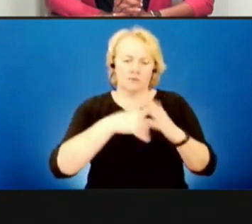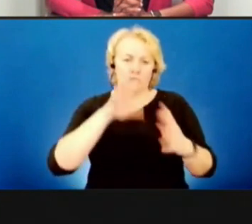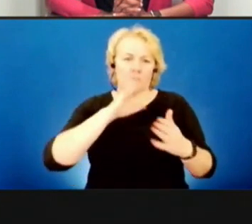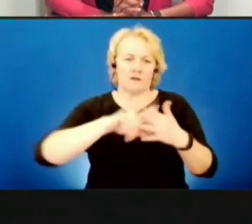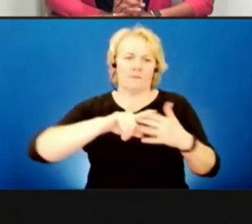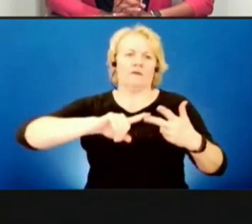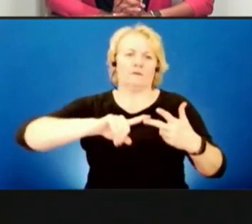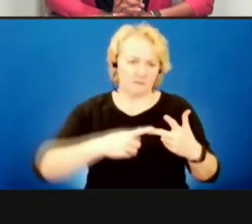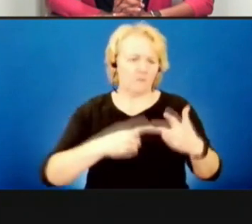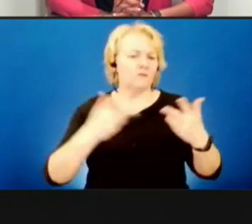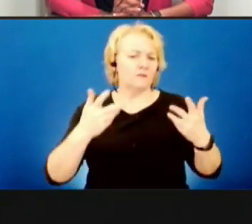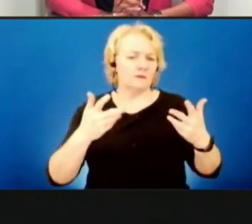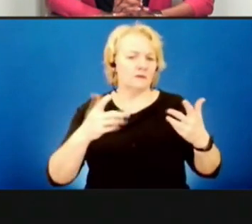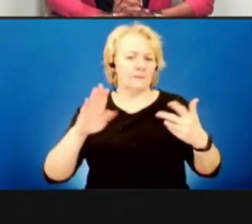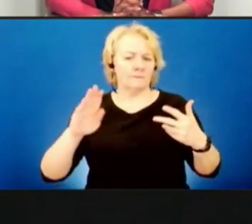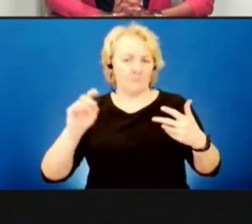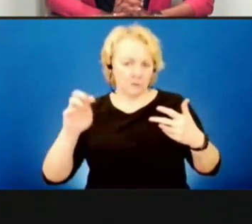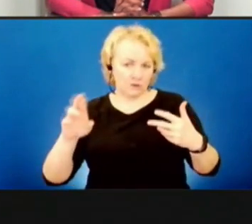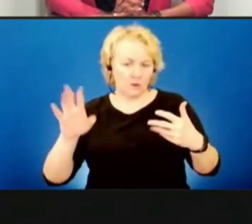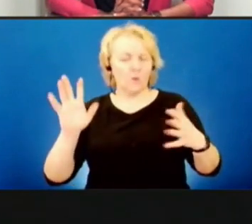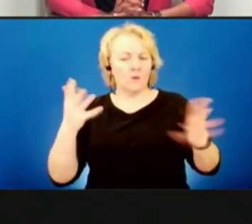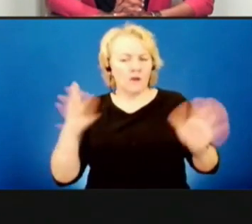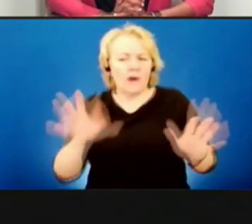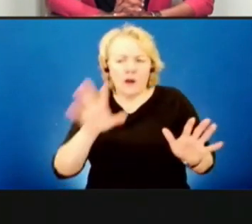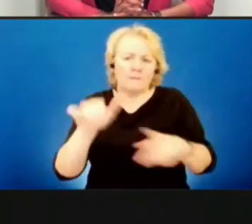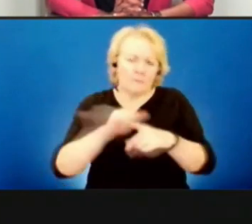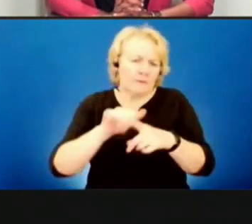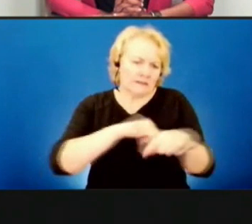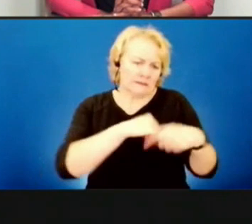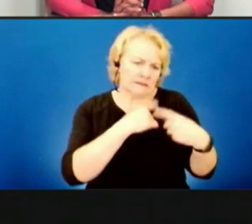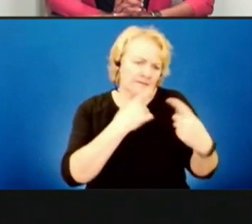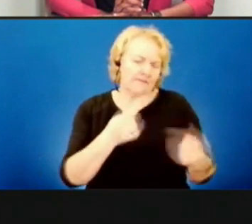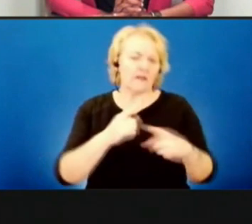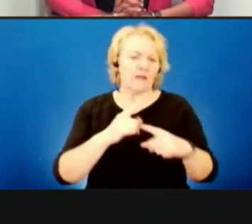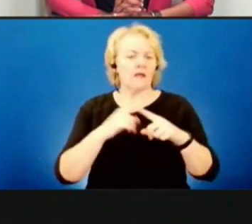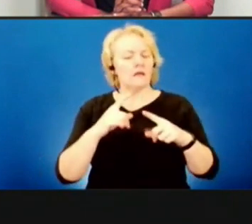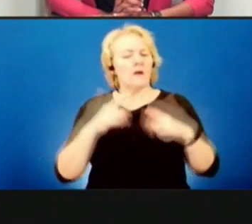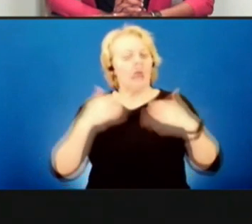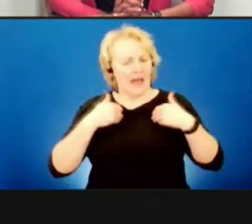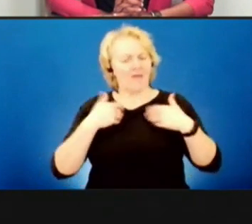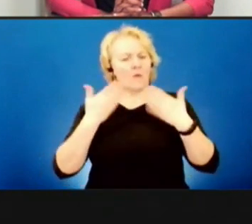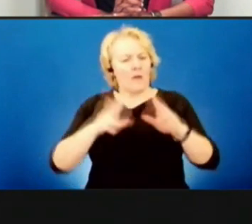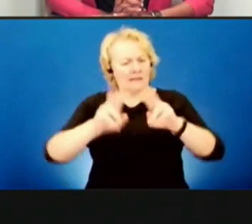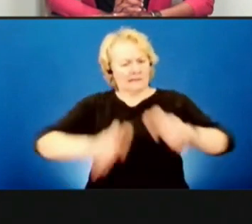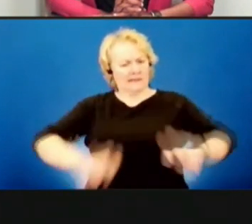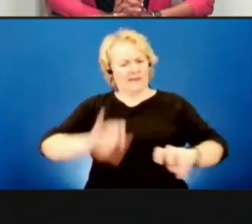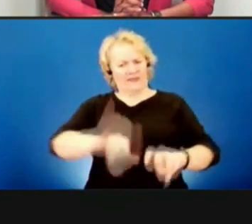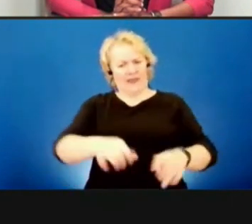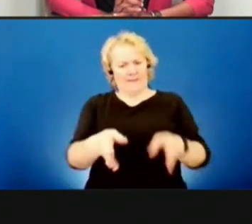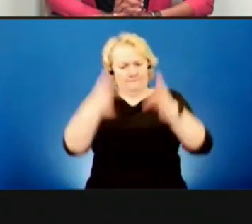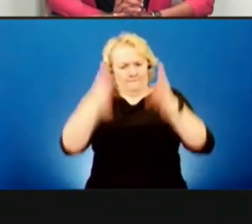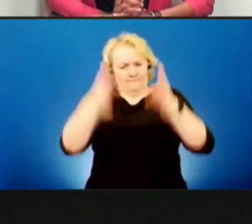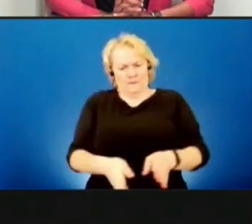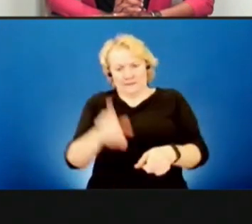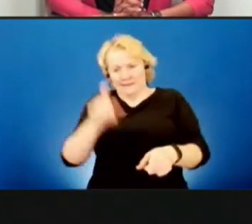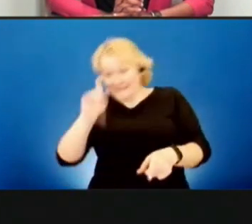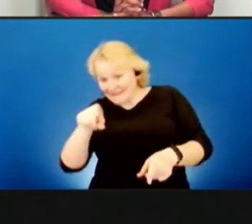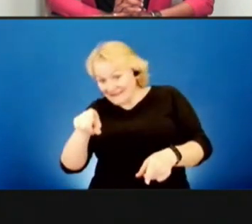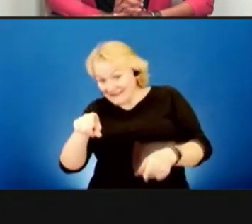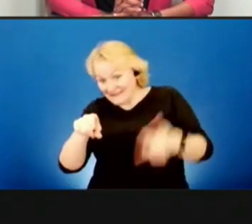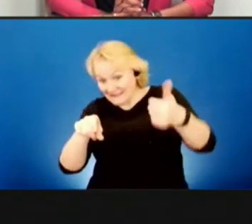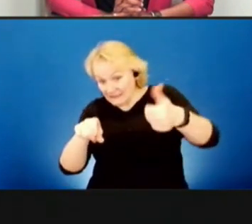boosters. We have ways of considering if an individual is eligible for a booster or not, because we would have access to their vaccine record